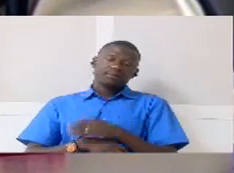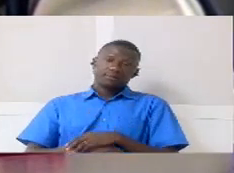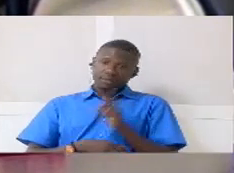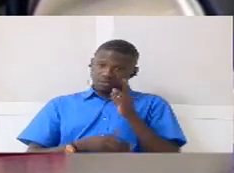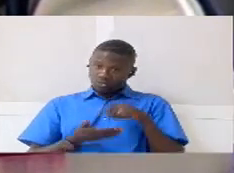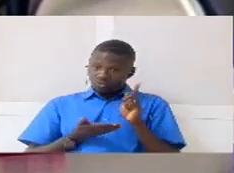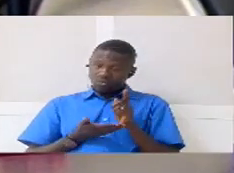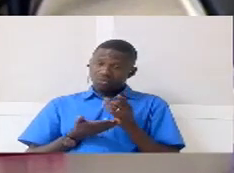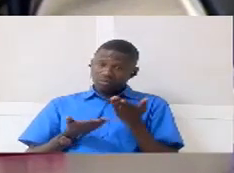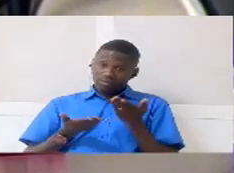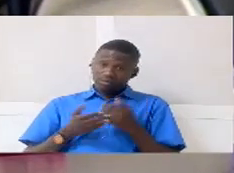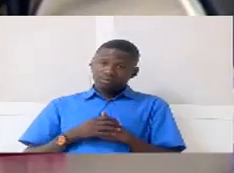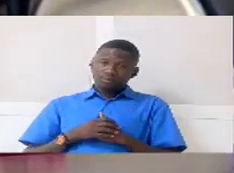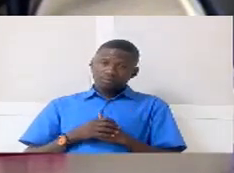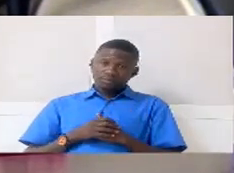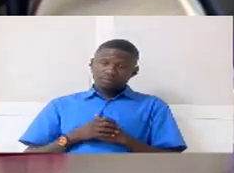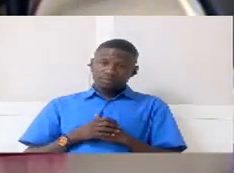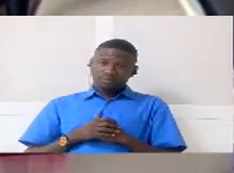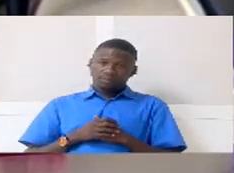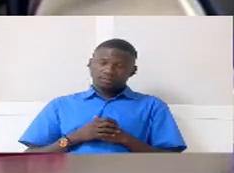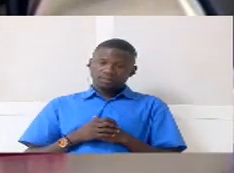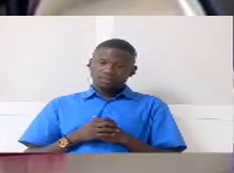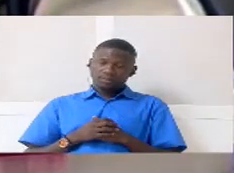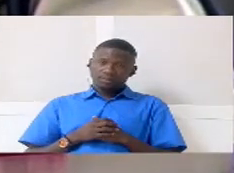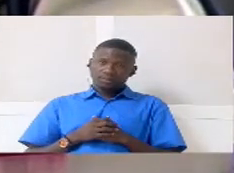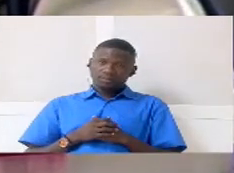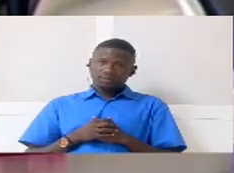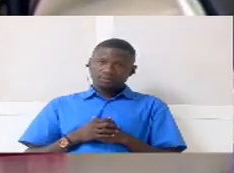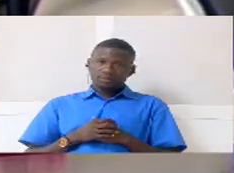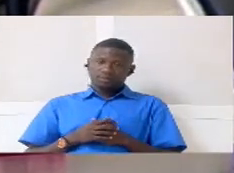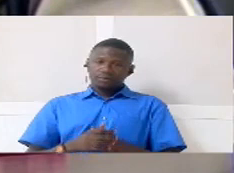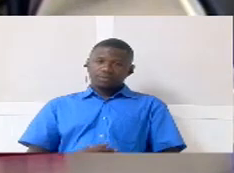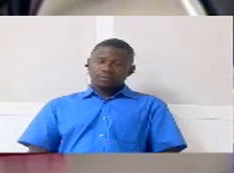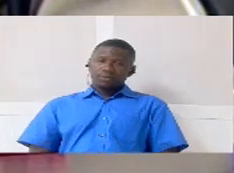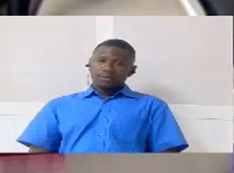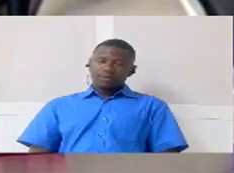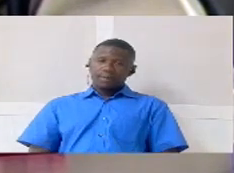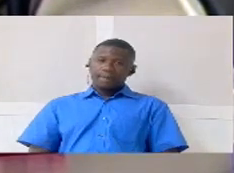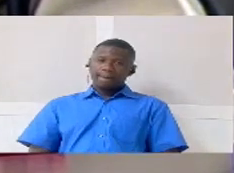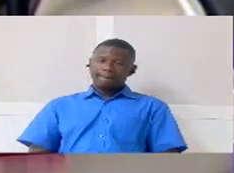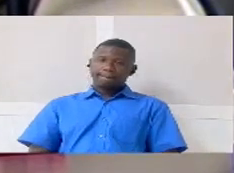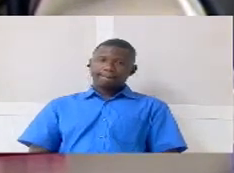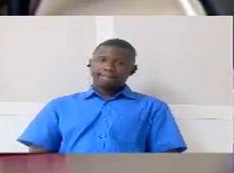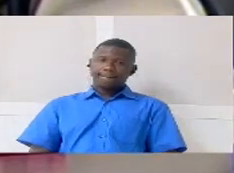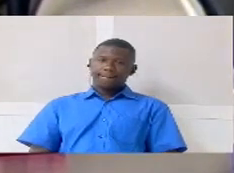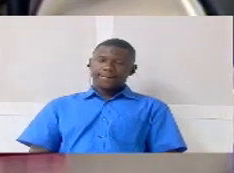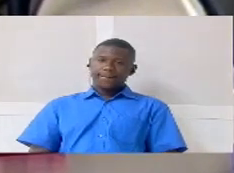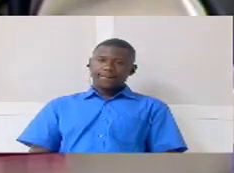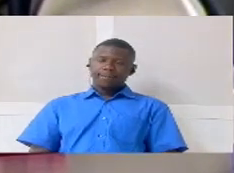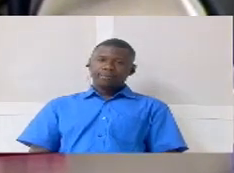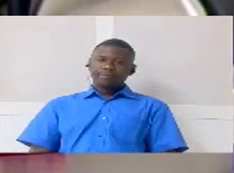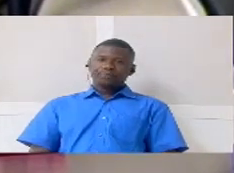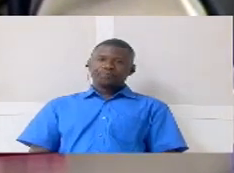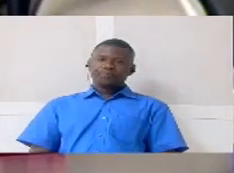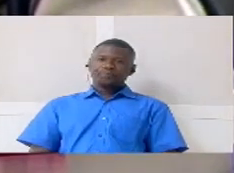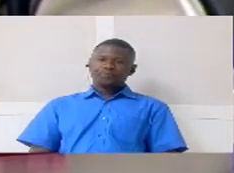e kasolan kolu mutake tajireyaje wala ye fintindi ye samba ye taibe menkelela ya kela amanda woto